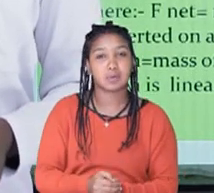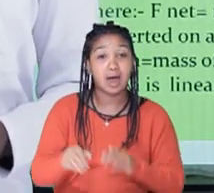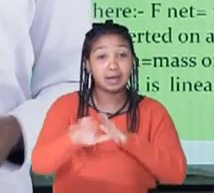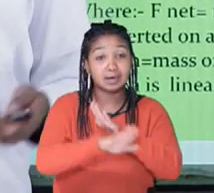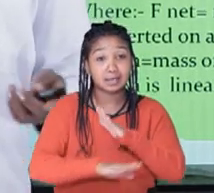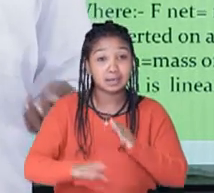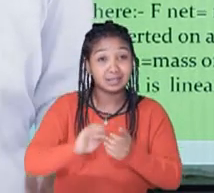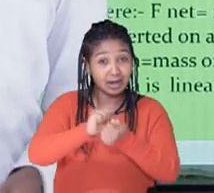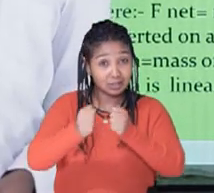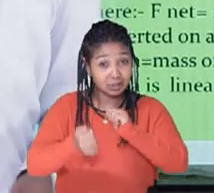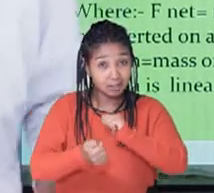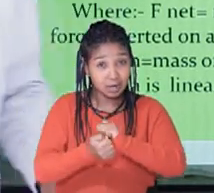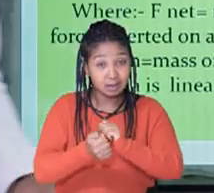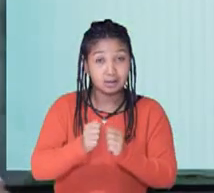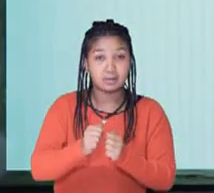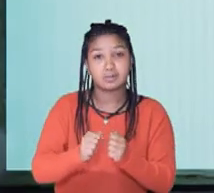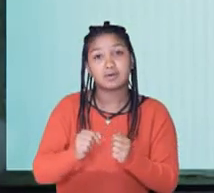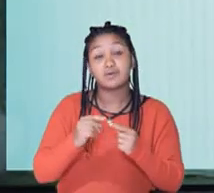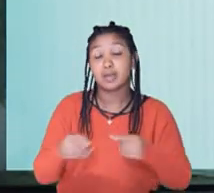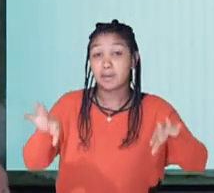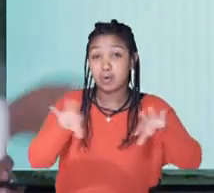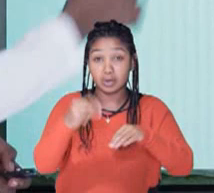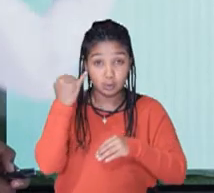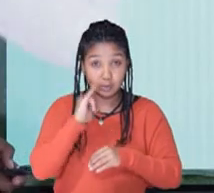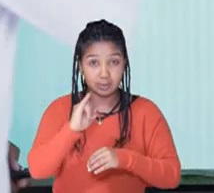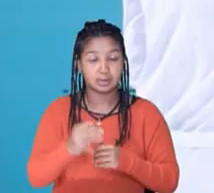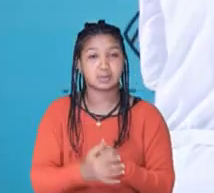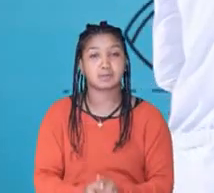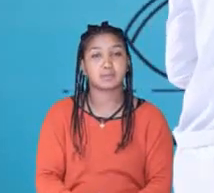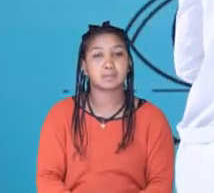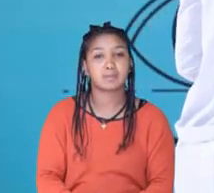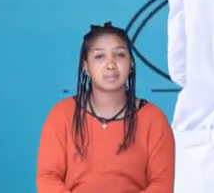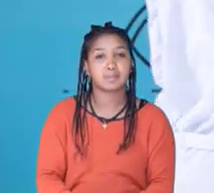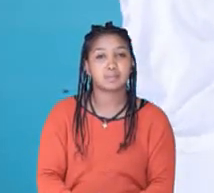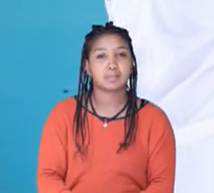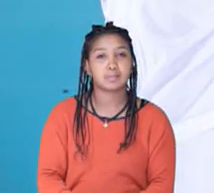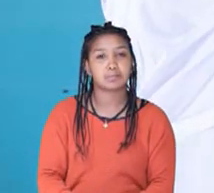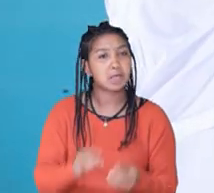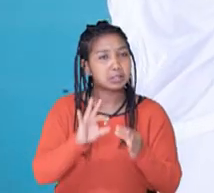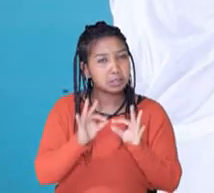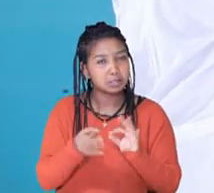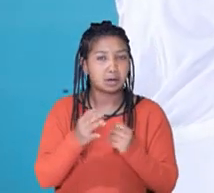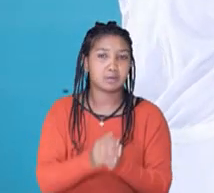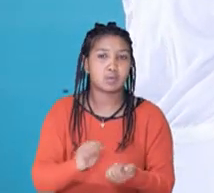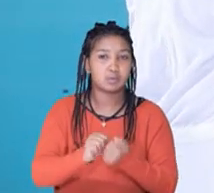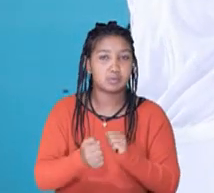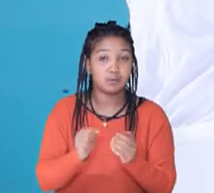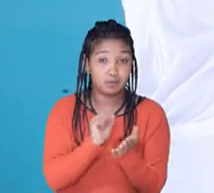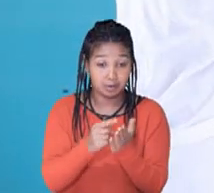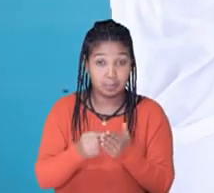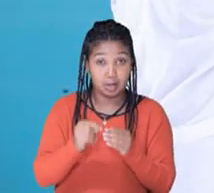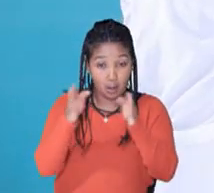Under translational dynamics, the very important concept is in translational dynamics, suppose if you have a box